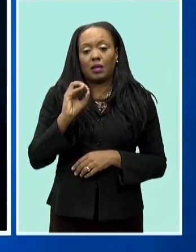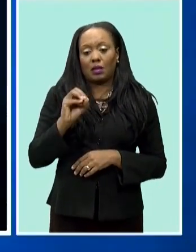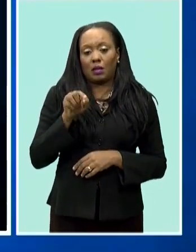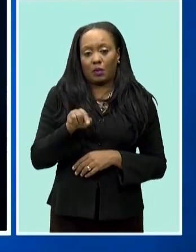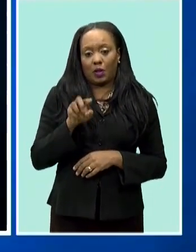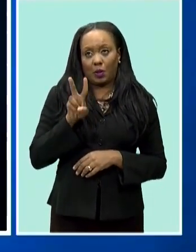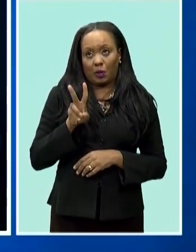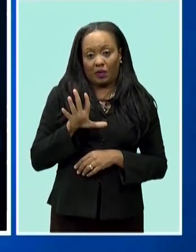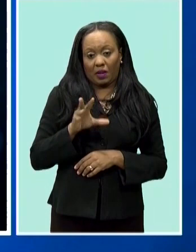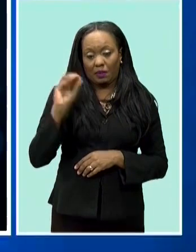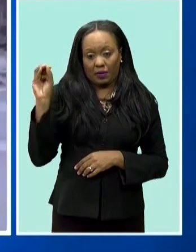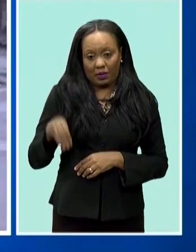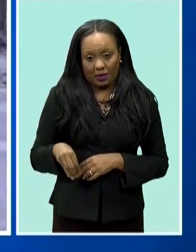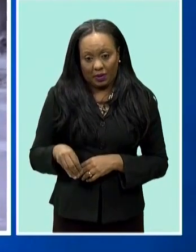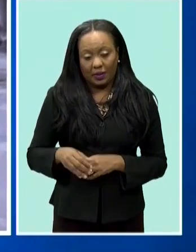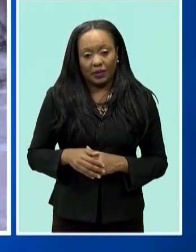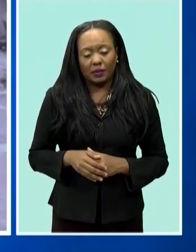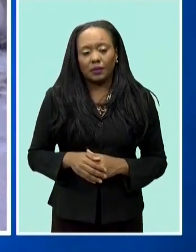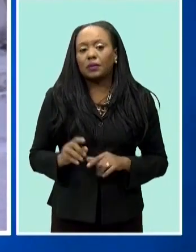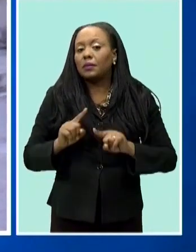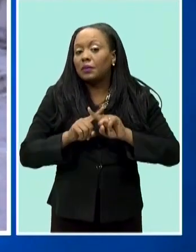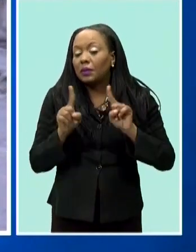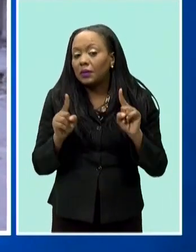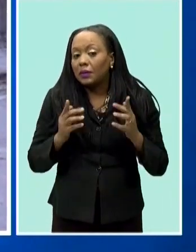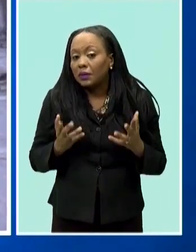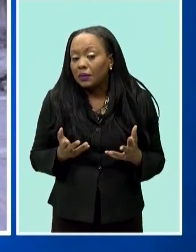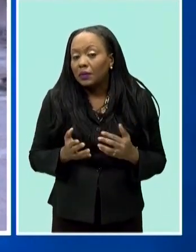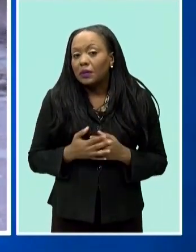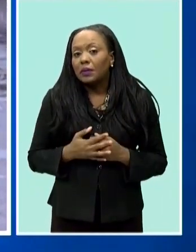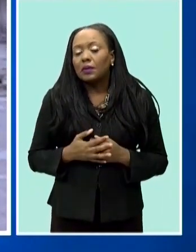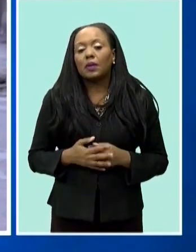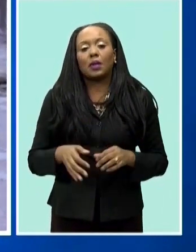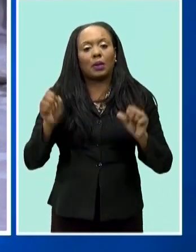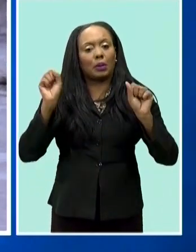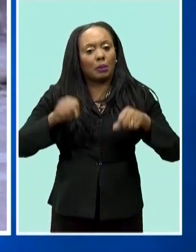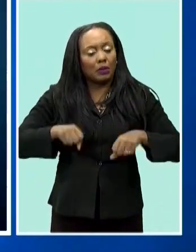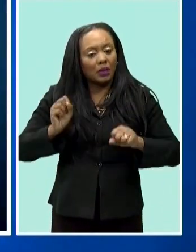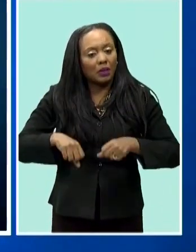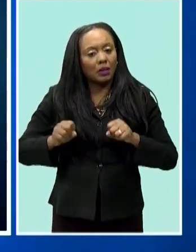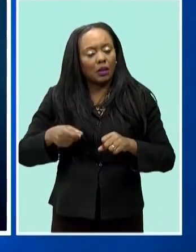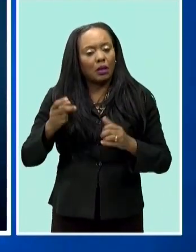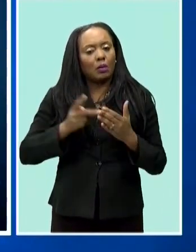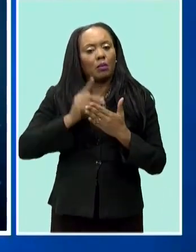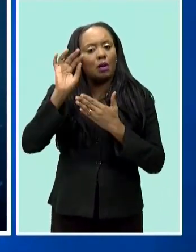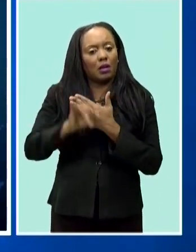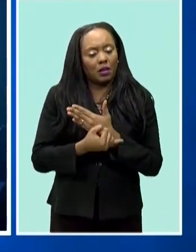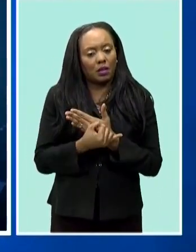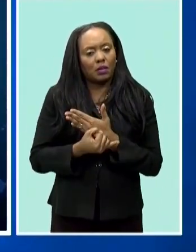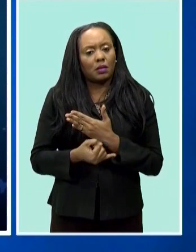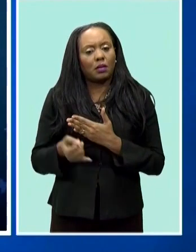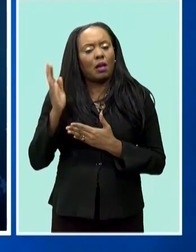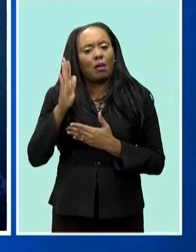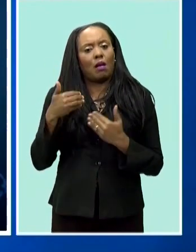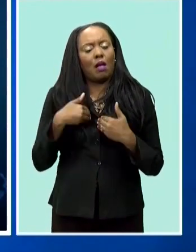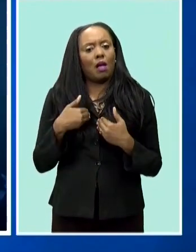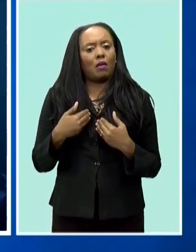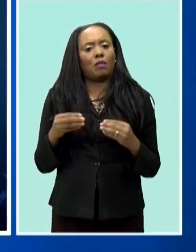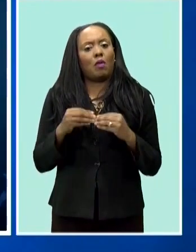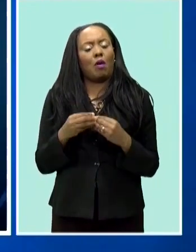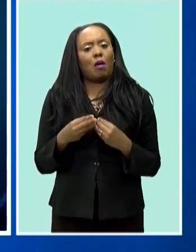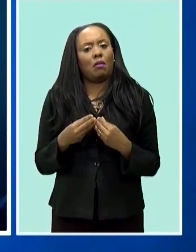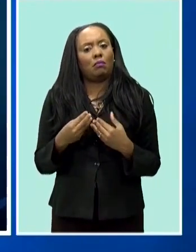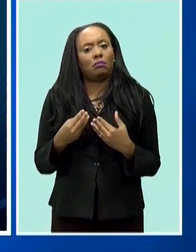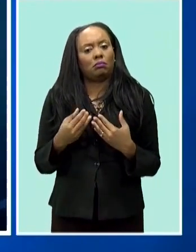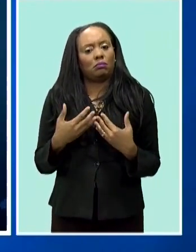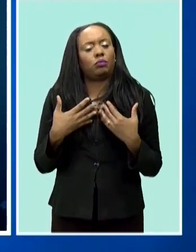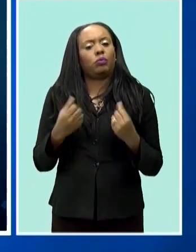for 2019. However, given the potential projects in the pipeline, a strengthening of the pace of activity is